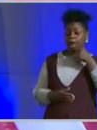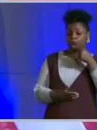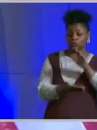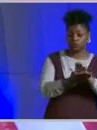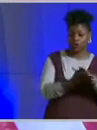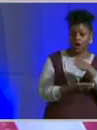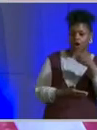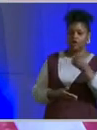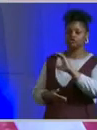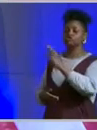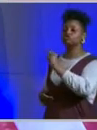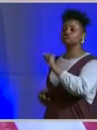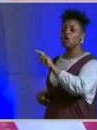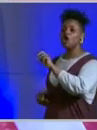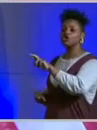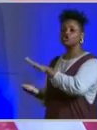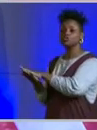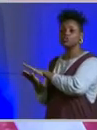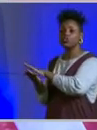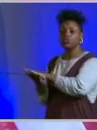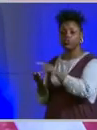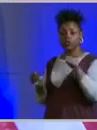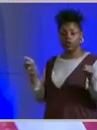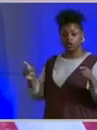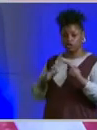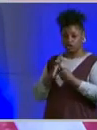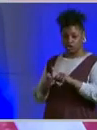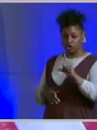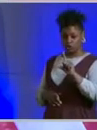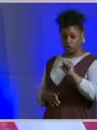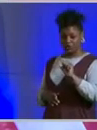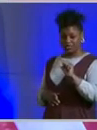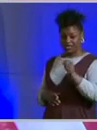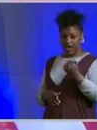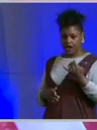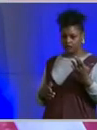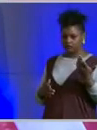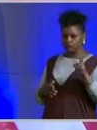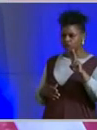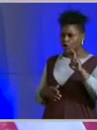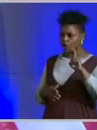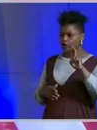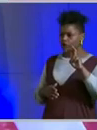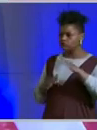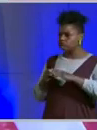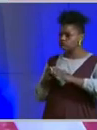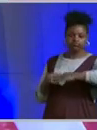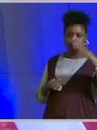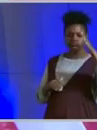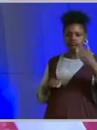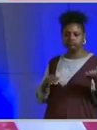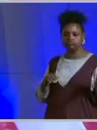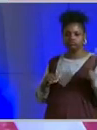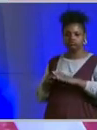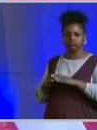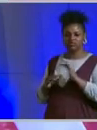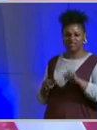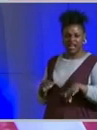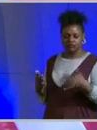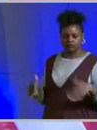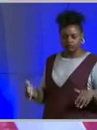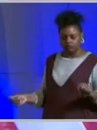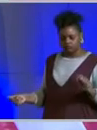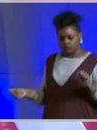And so we started out with 20, now it's almost 200, and it's really changed the perception of UDC as a first-choice